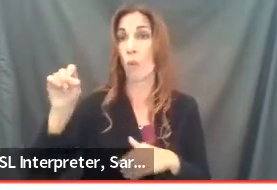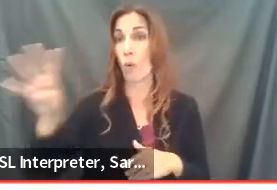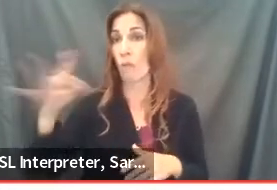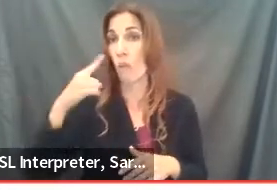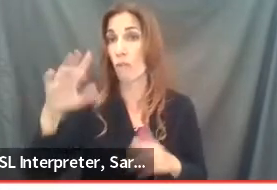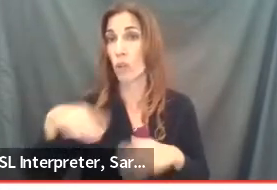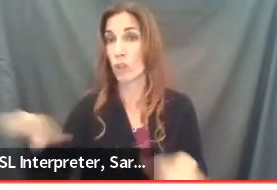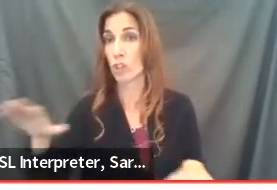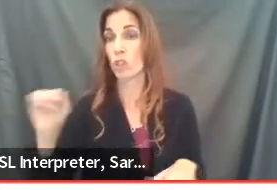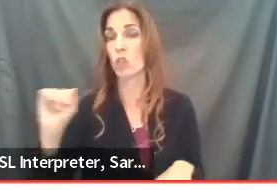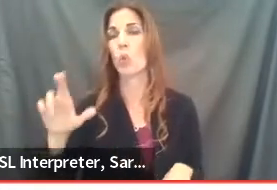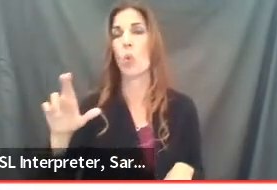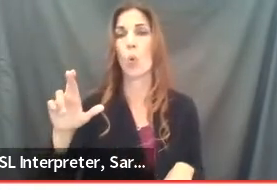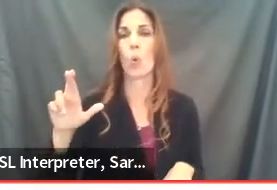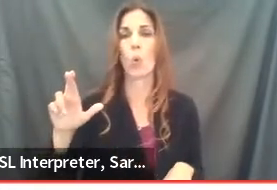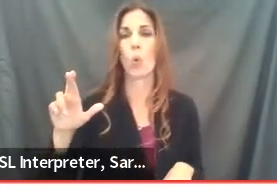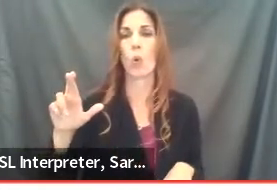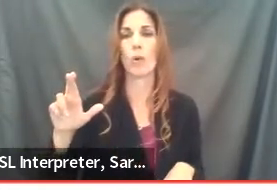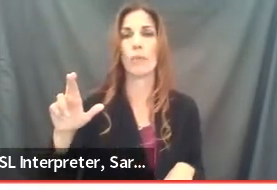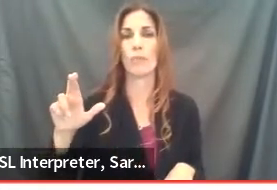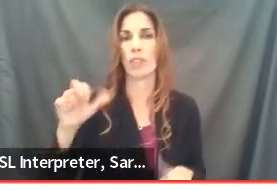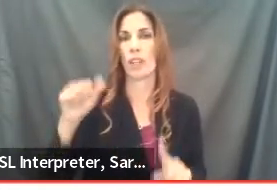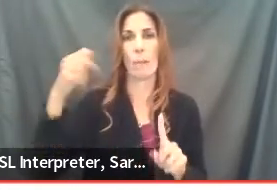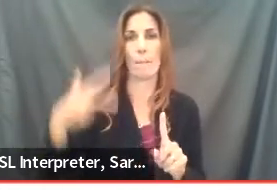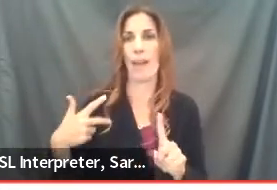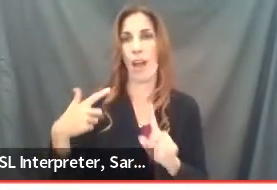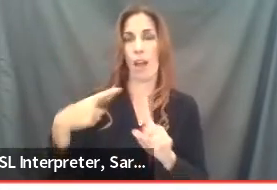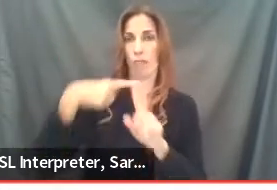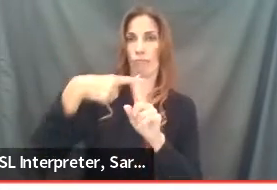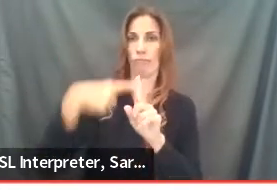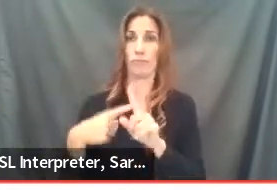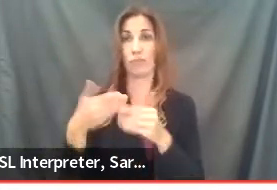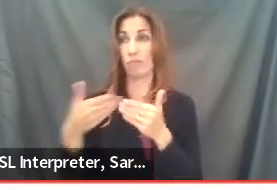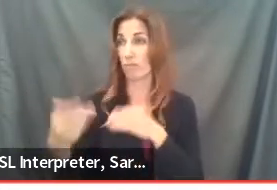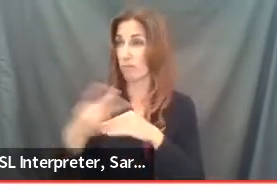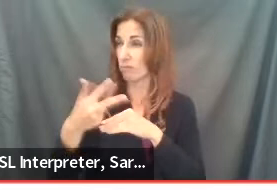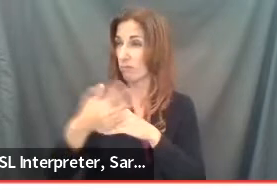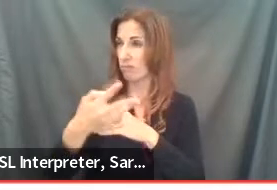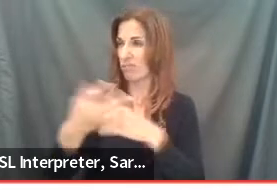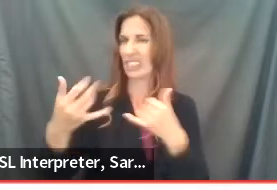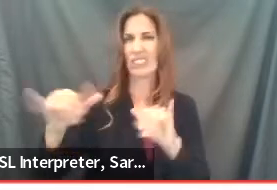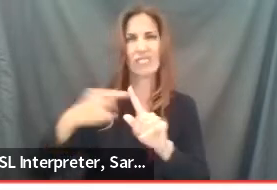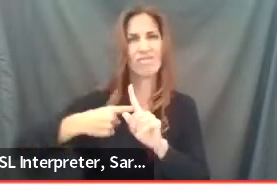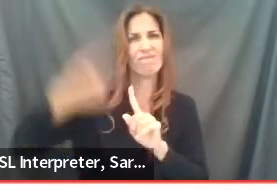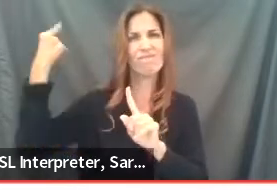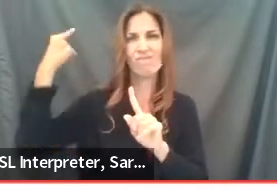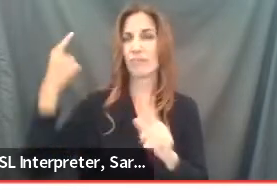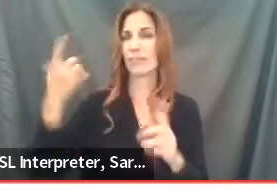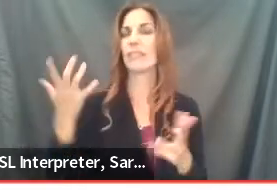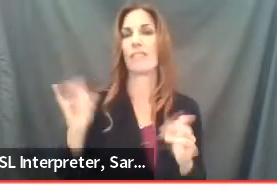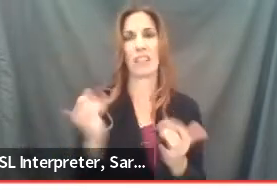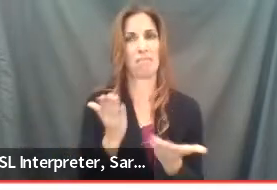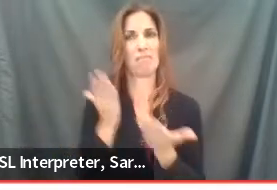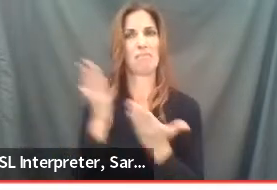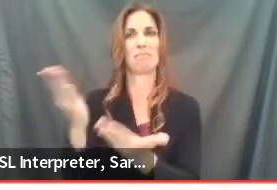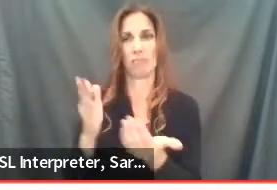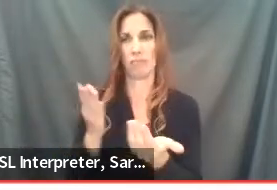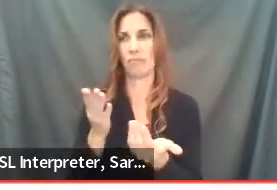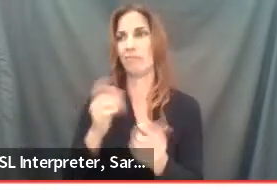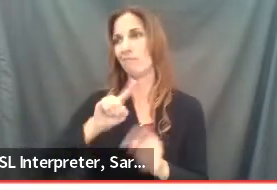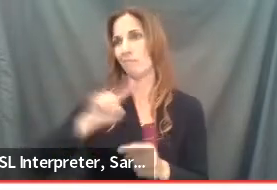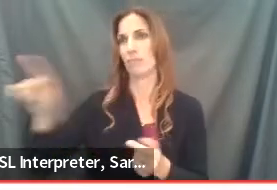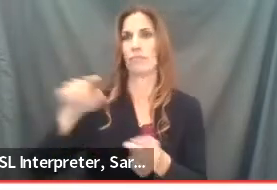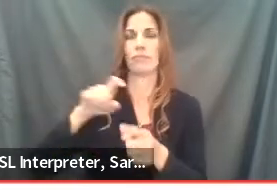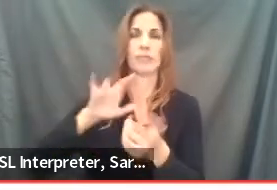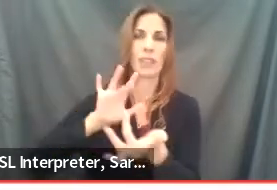or not returning to normal temperature after some time. And so we recommend if someone is experiencing